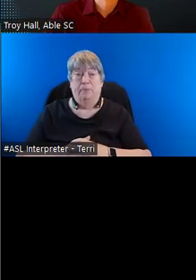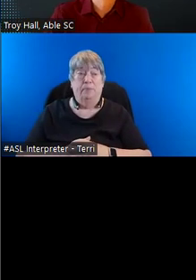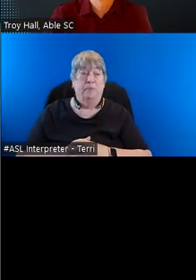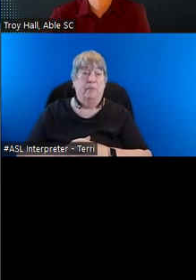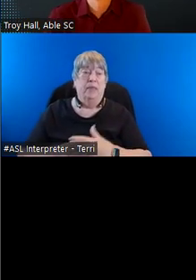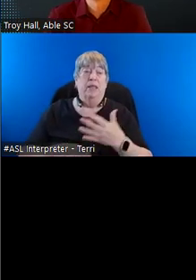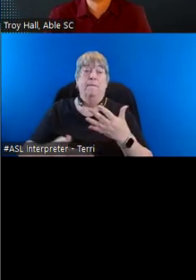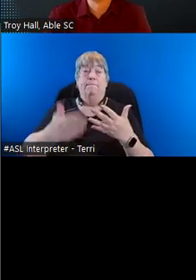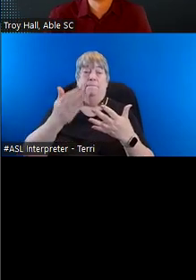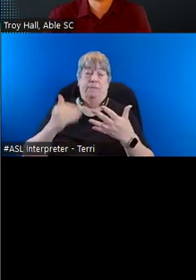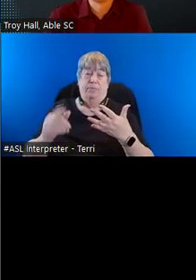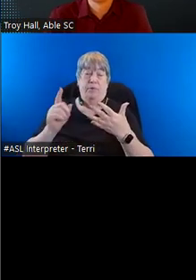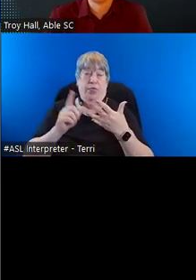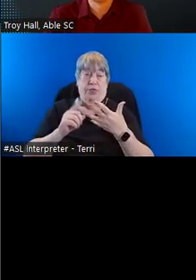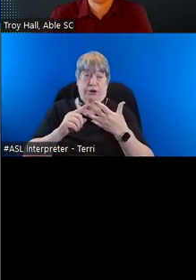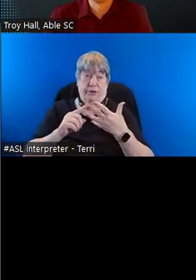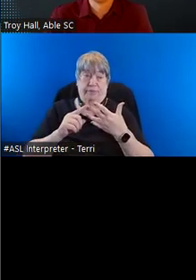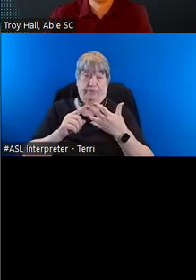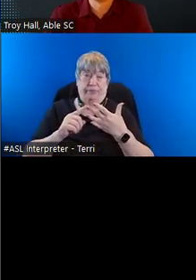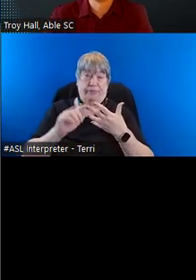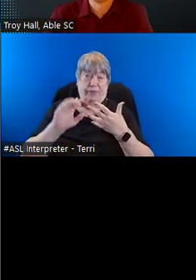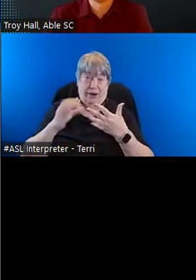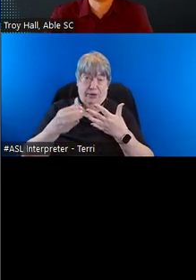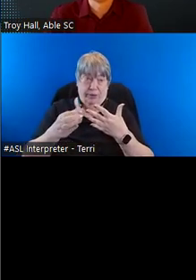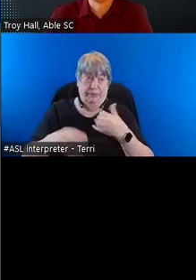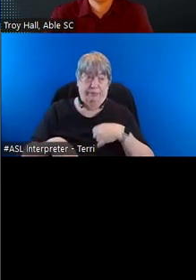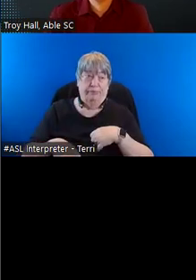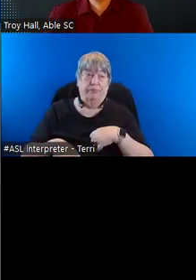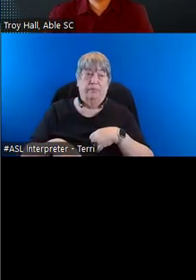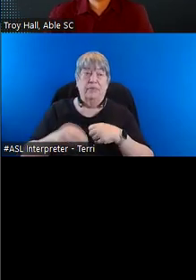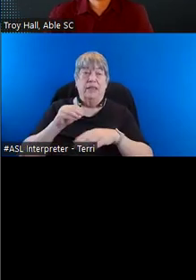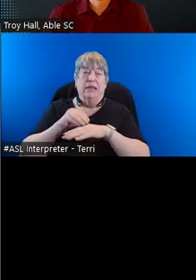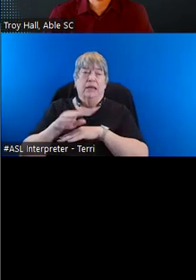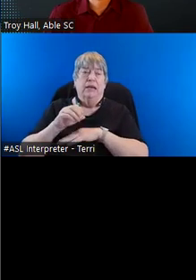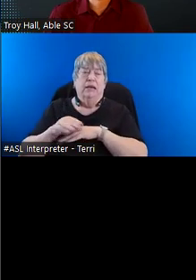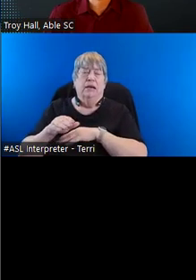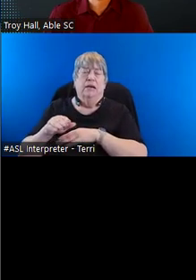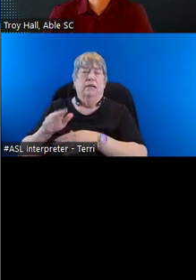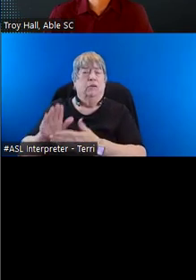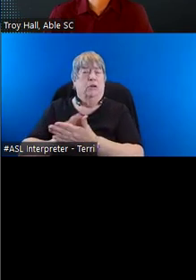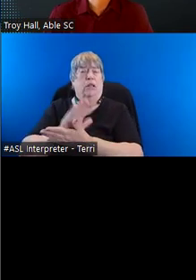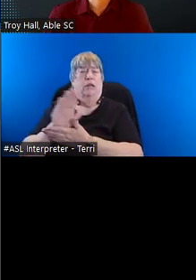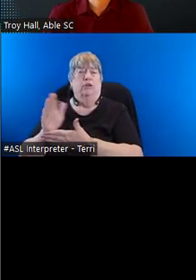There's also counseling on post-secondary education as a pre-ed. So if we've talked about